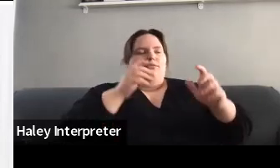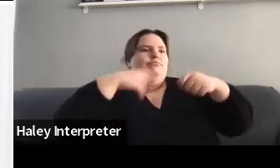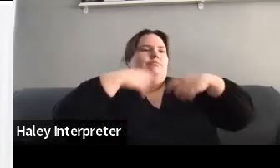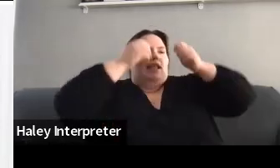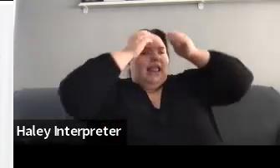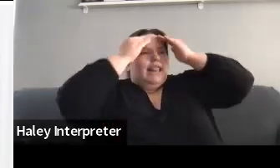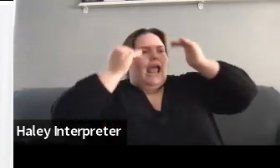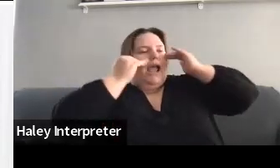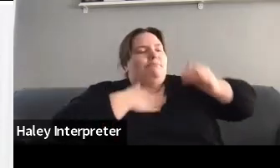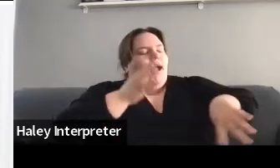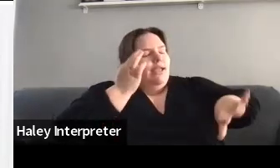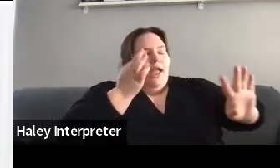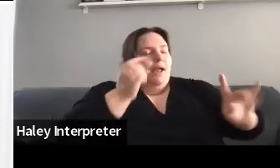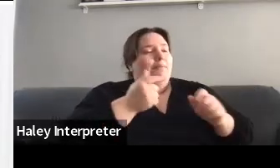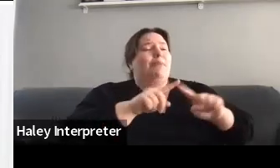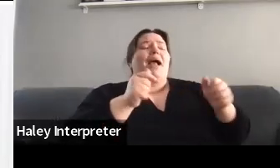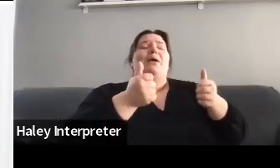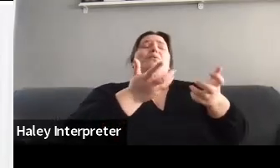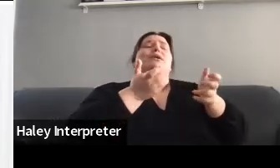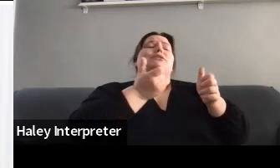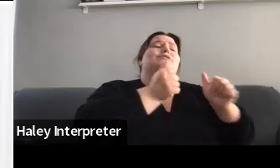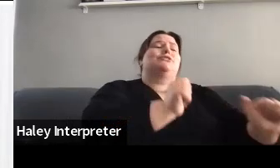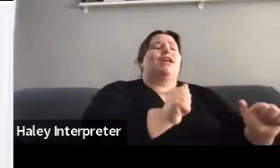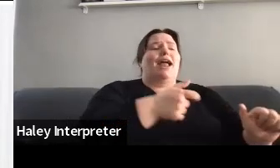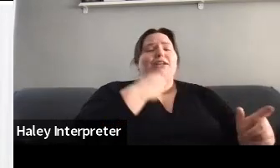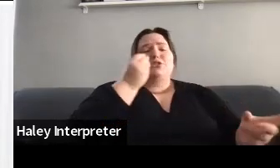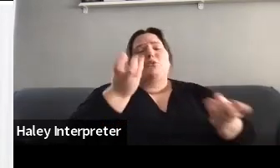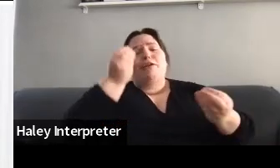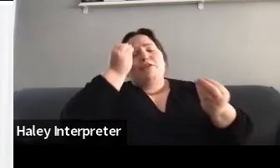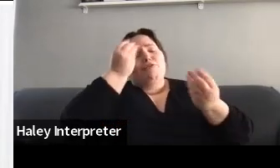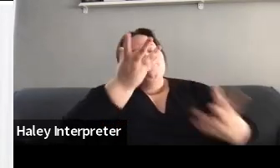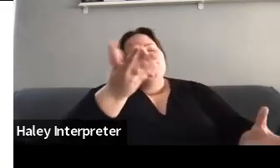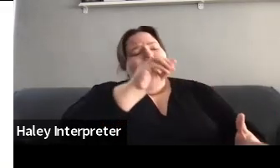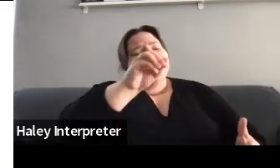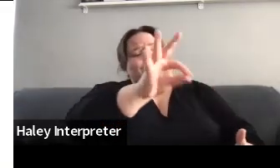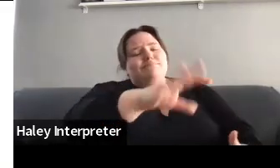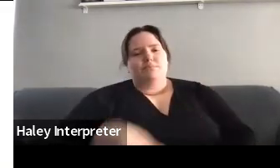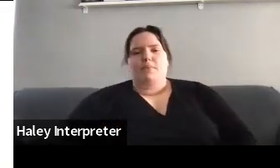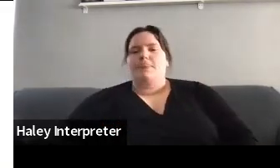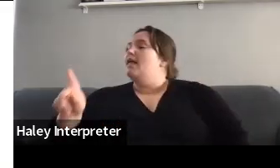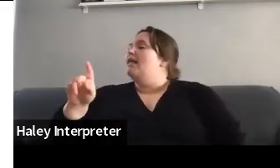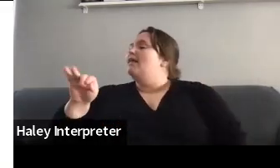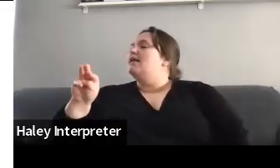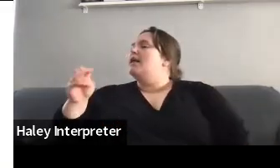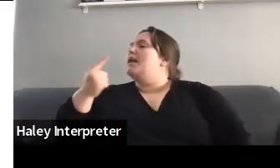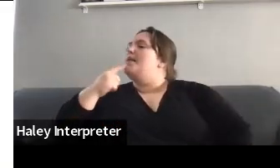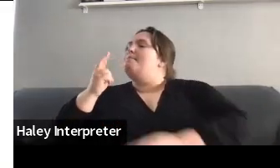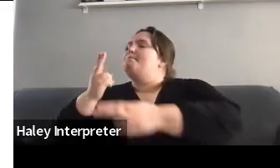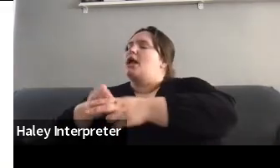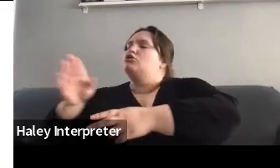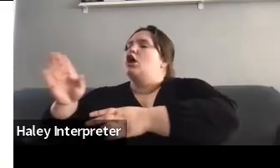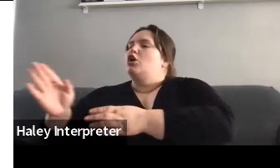try. And I just want you guys to know that that's out there. And Kimberly also mentioned that her cat uses